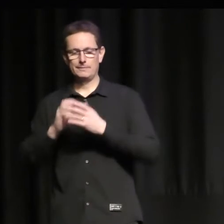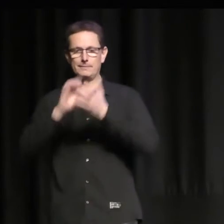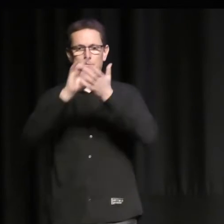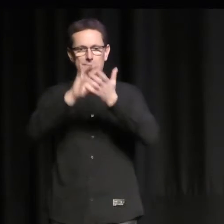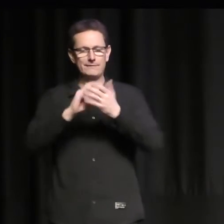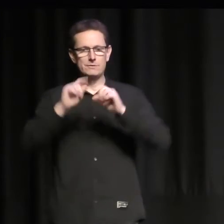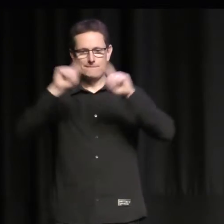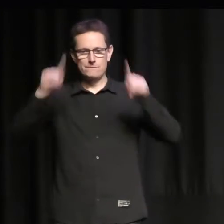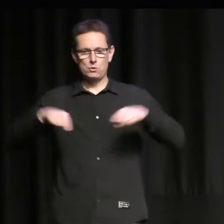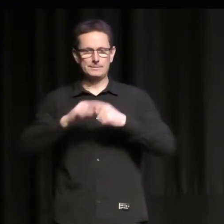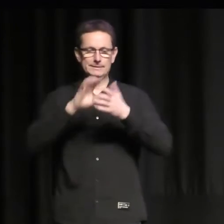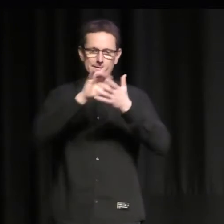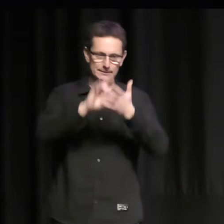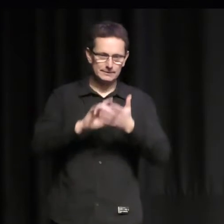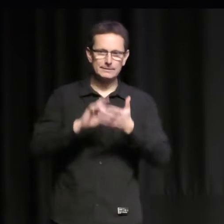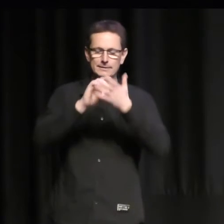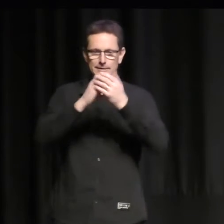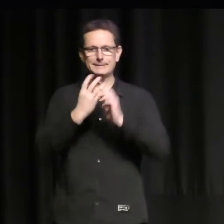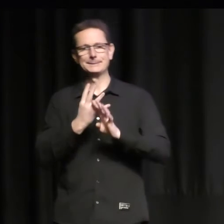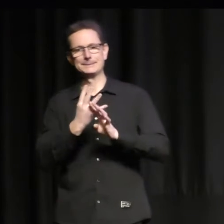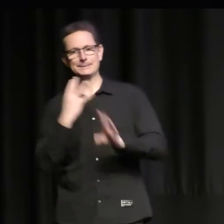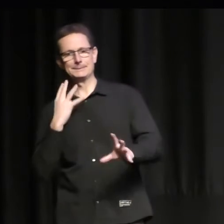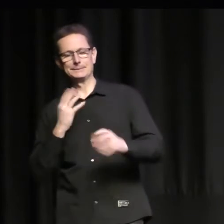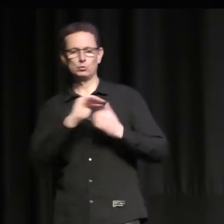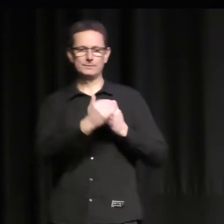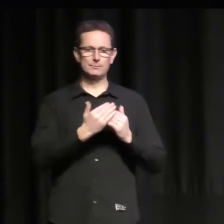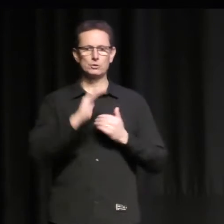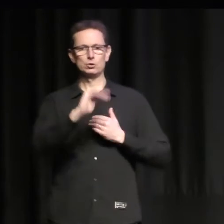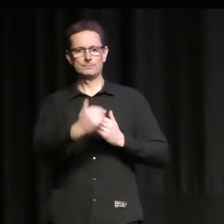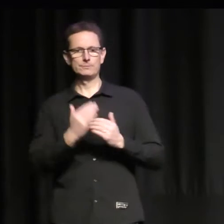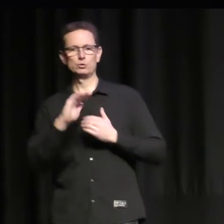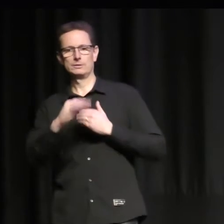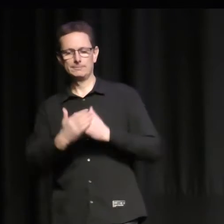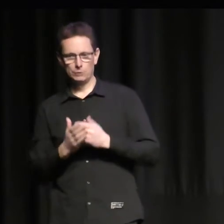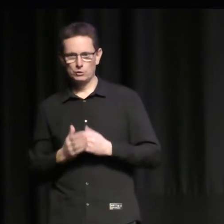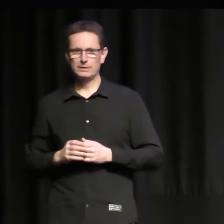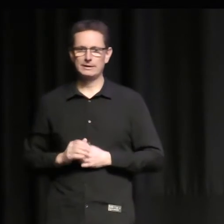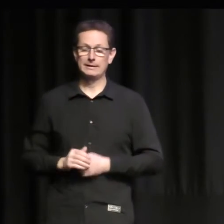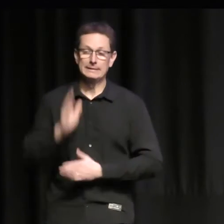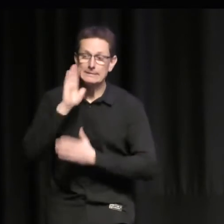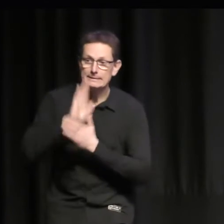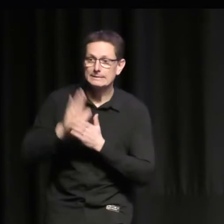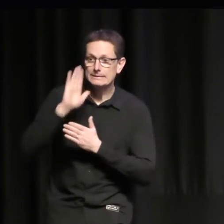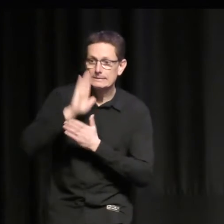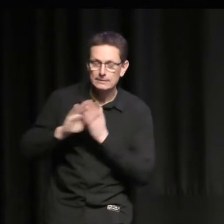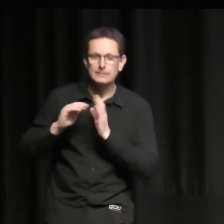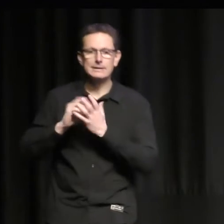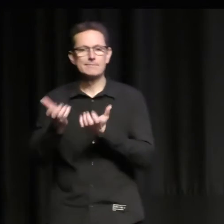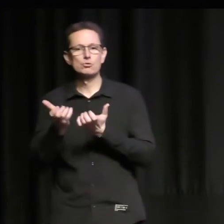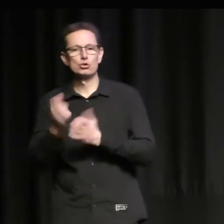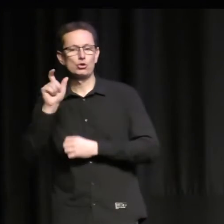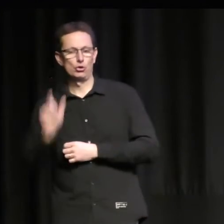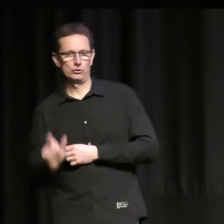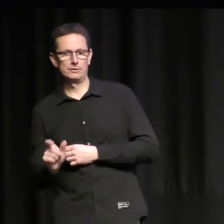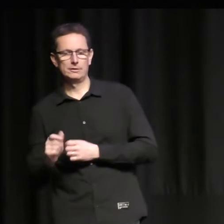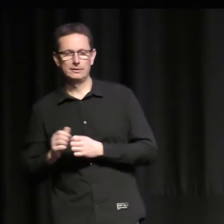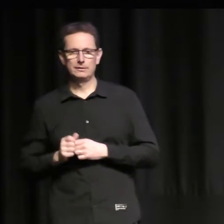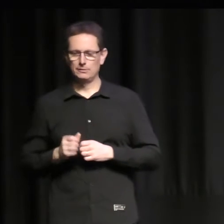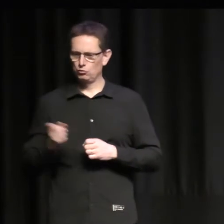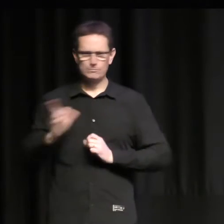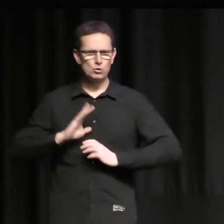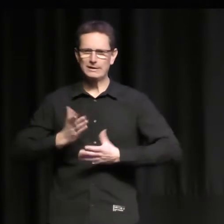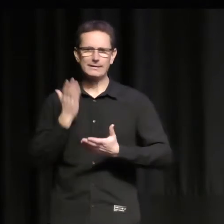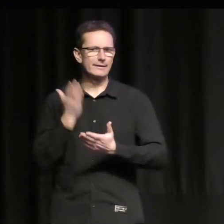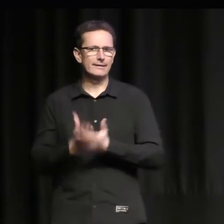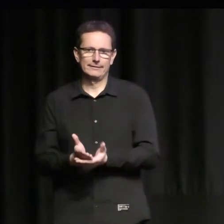forms, queue, come back, please some bureaucrat, be deferential. They don't have the